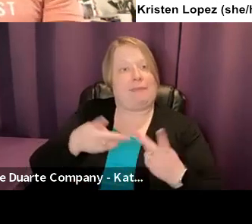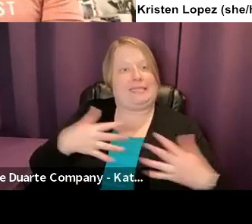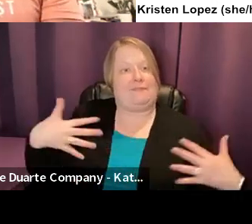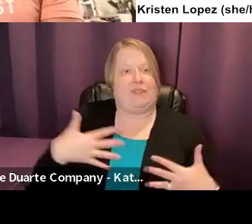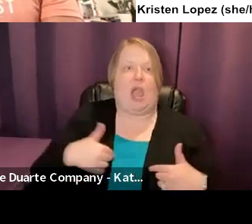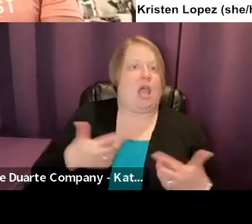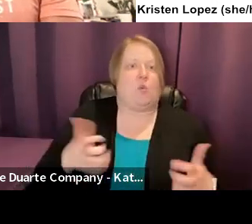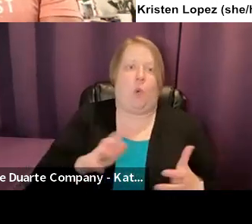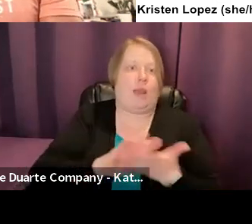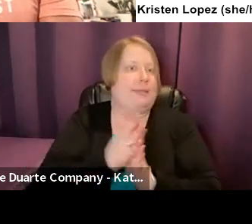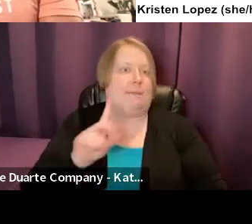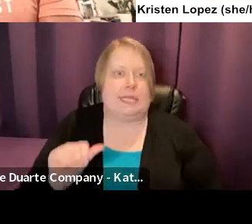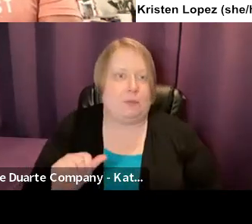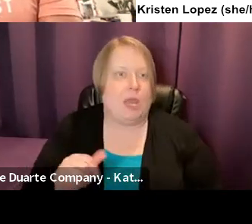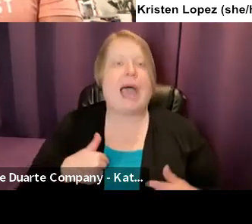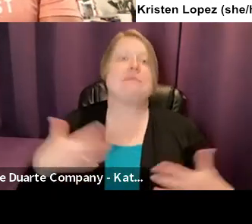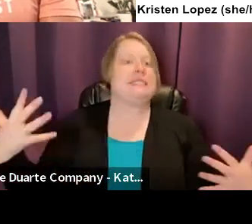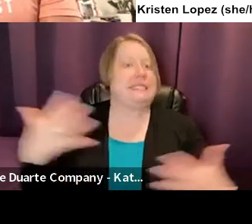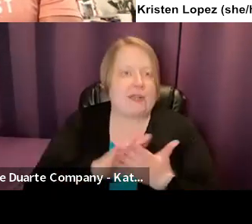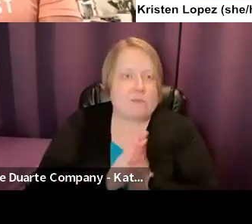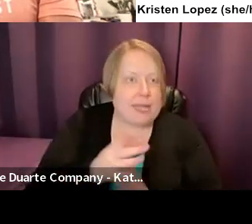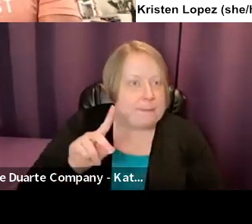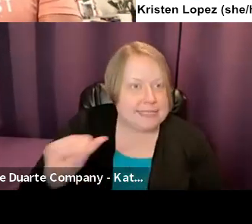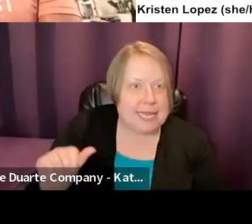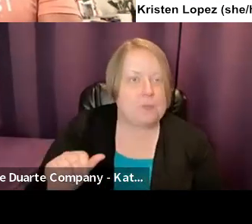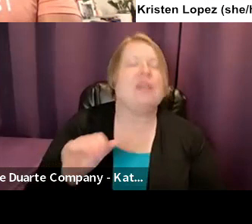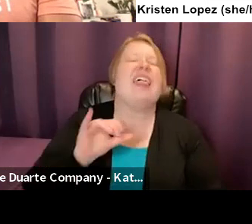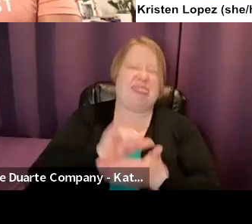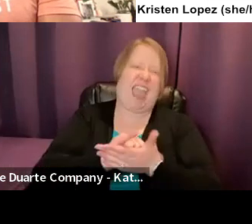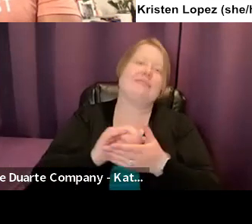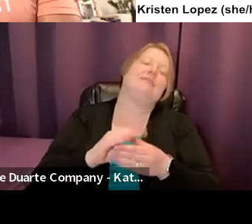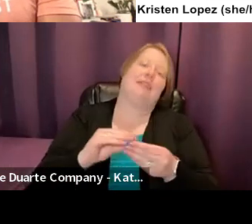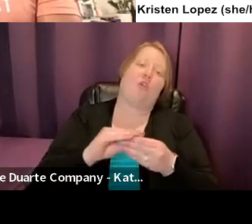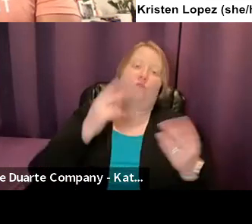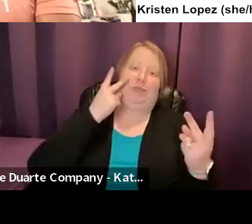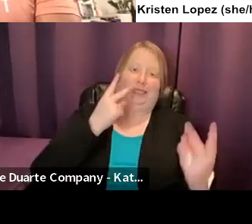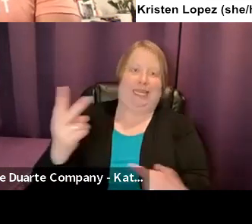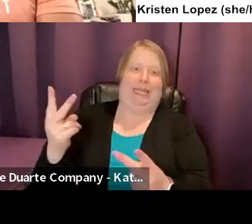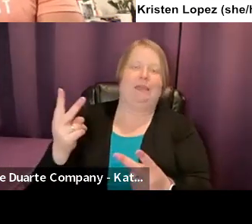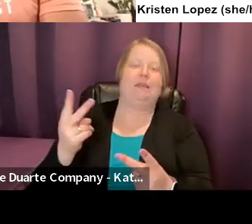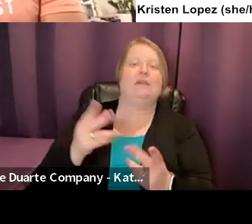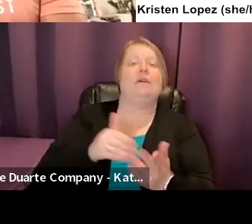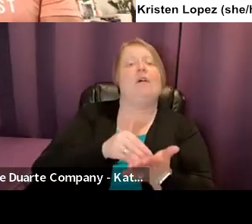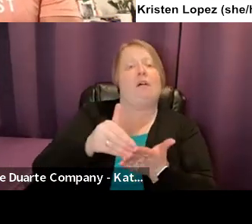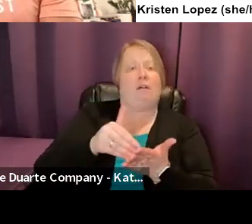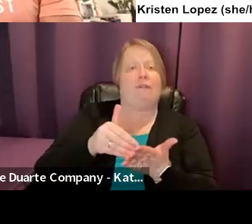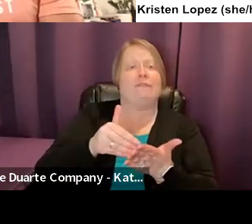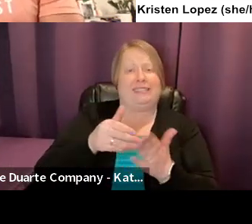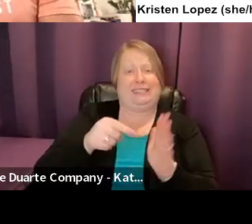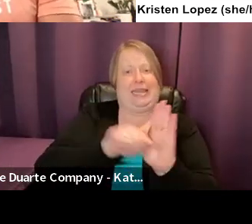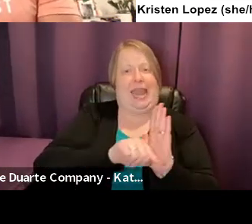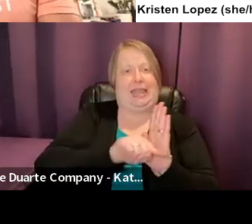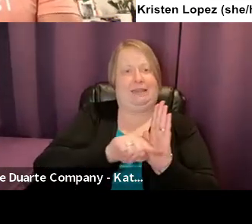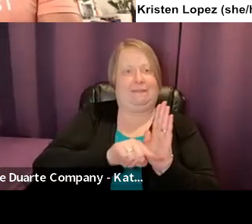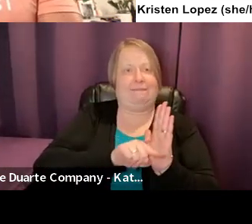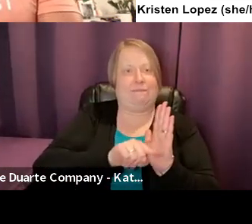scared of becoming disabled. So that's the narrative we see. And then so a lot of times it's like this negative